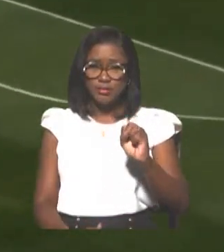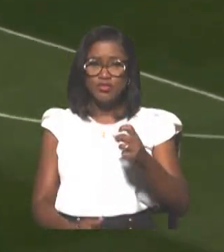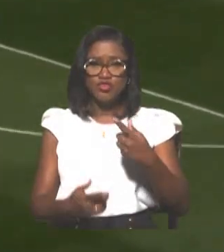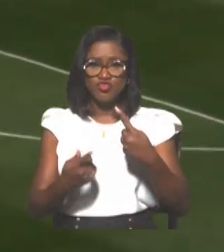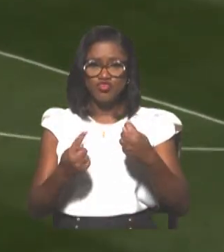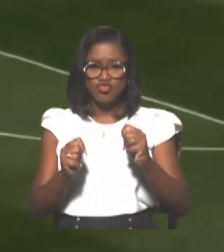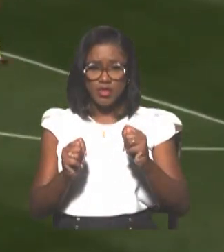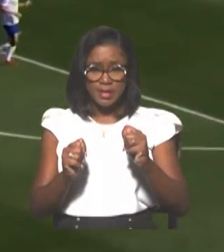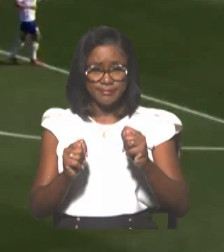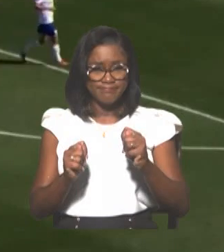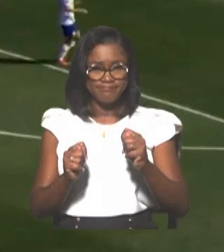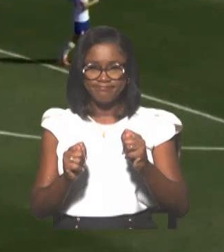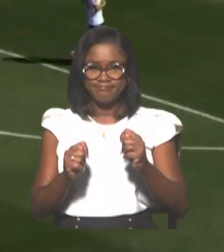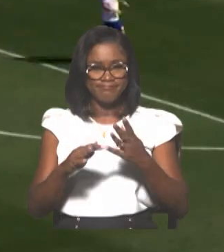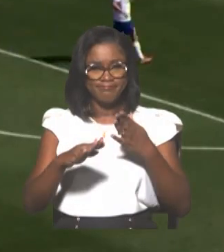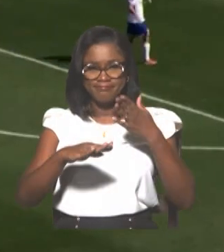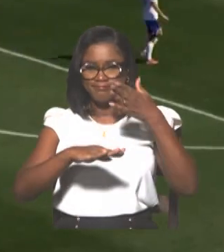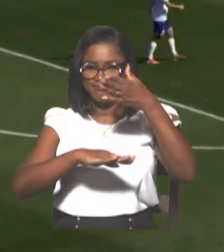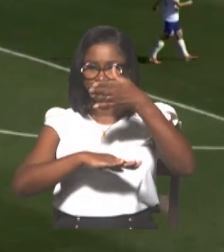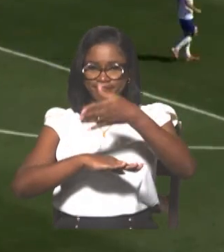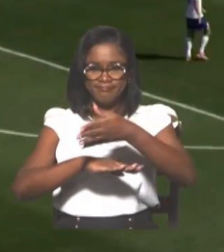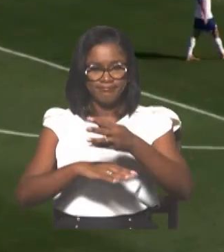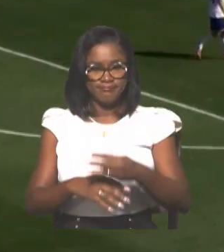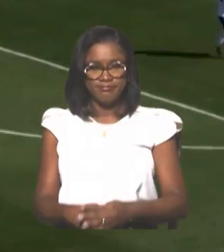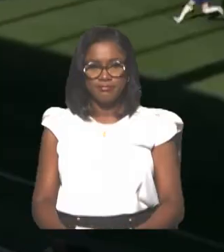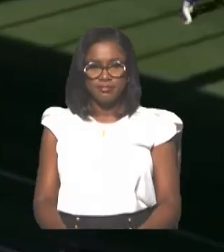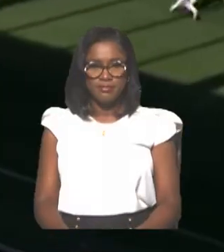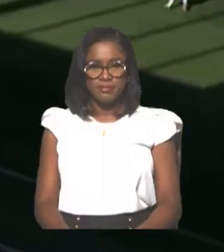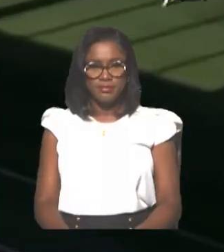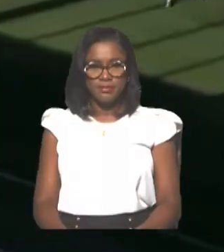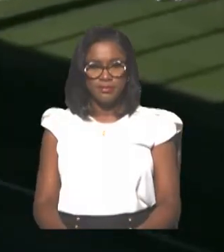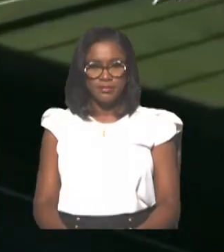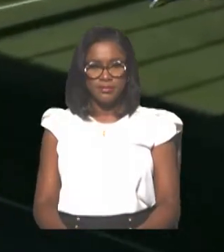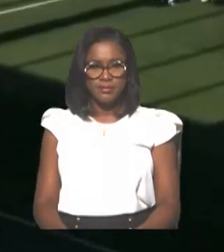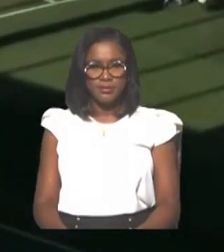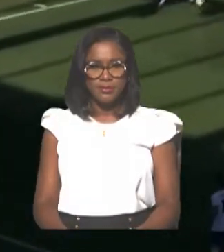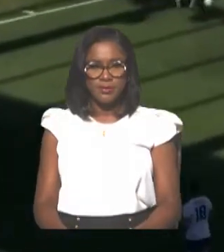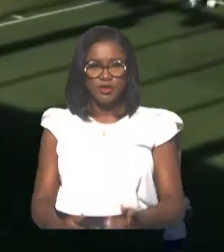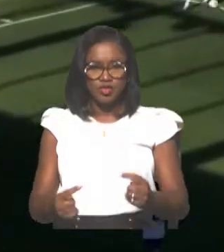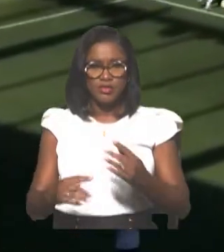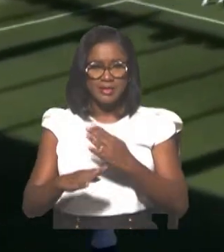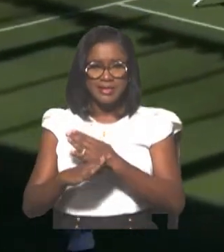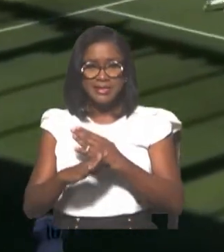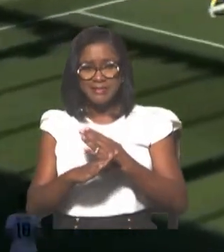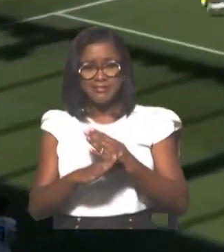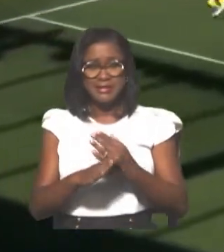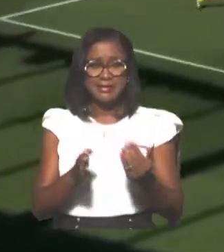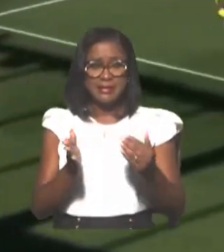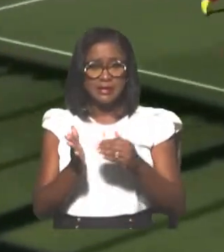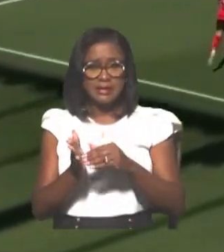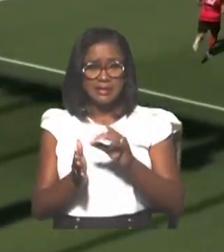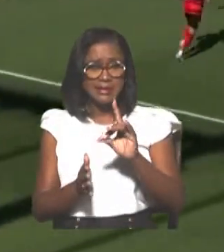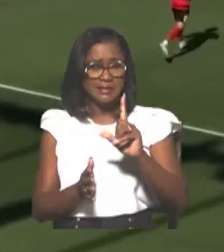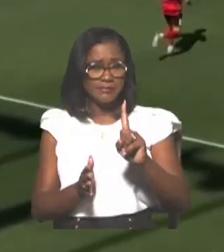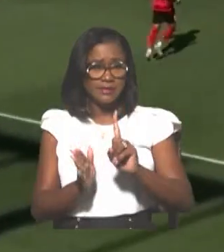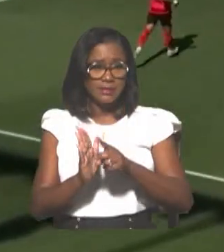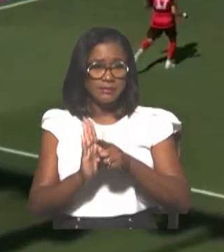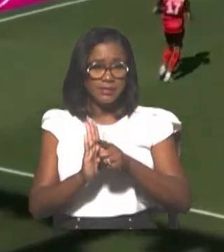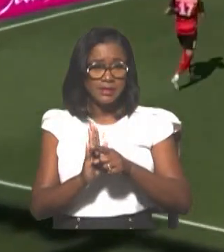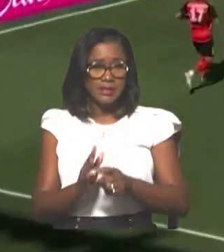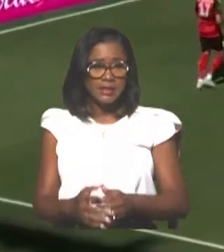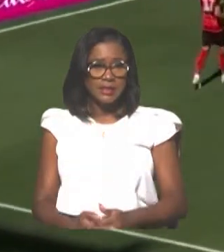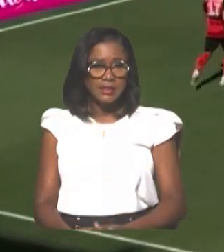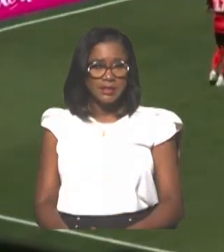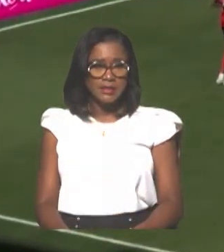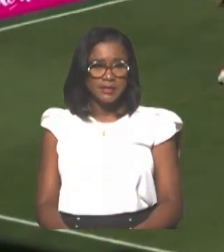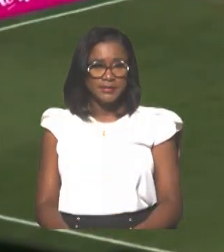a shooting opportunity, but his shot was off its mark. TNT's defense was exposed in the 81st minute when US substitute